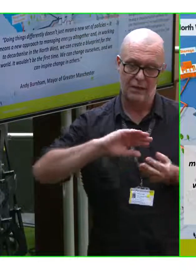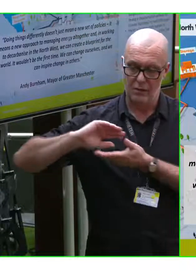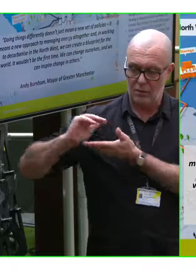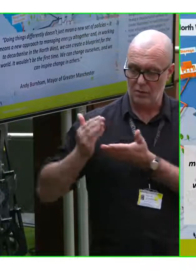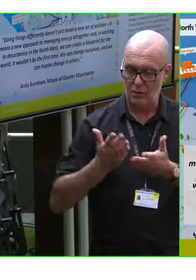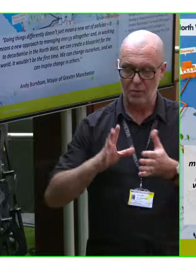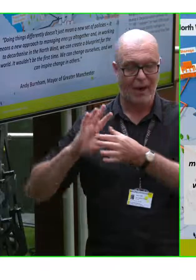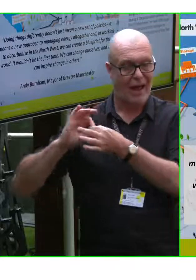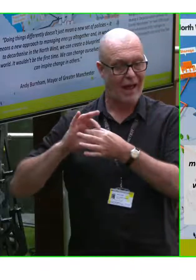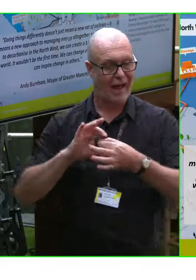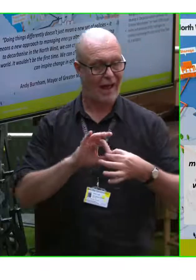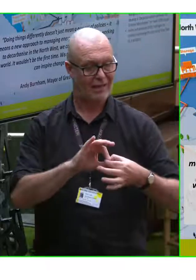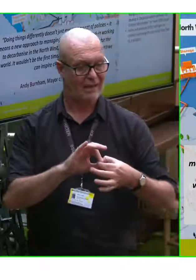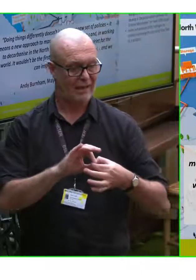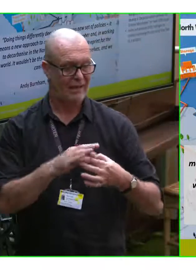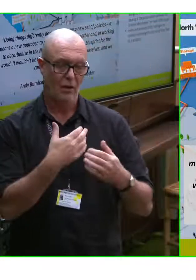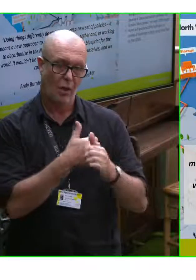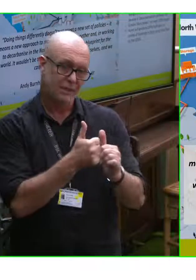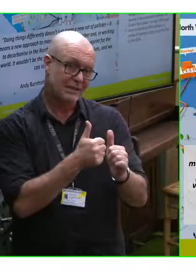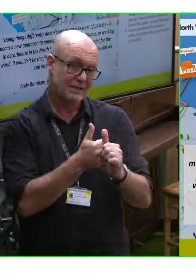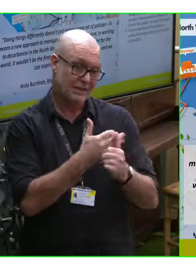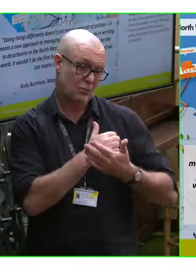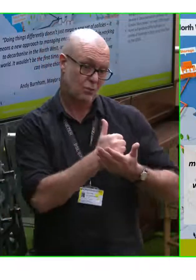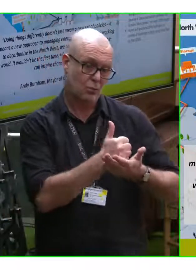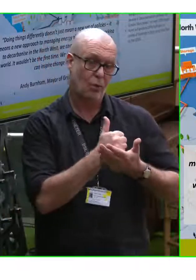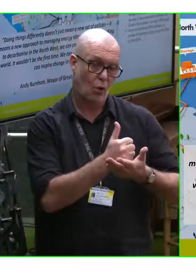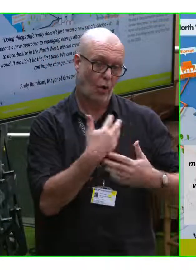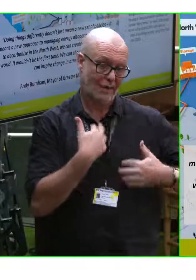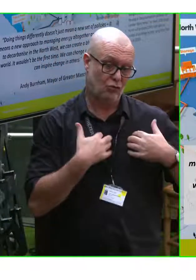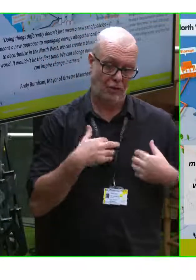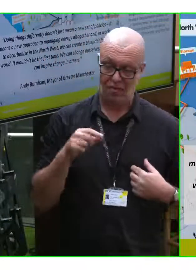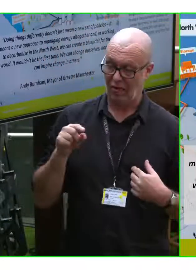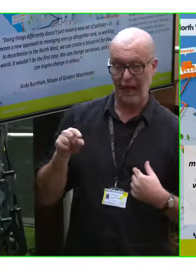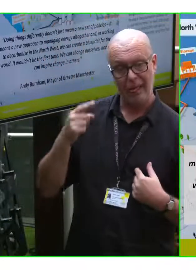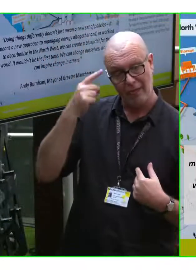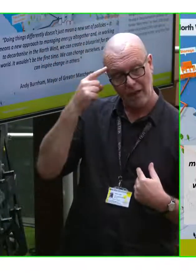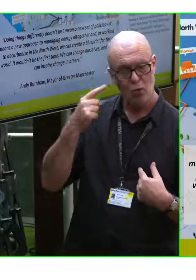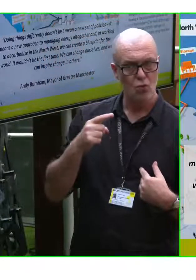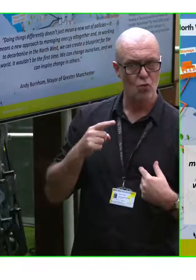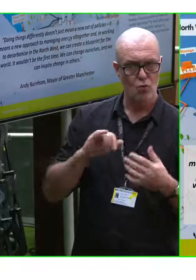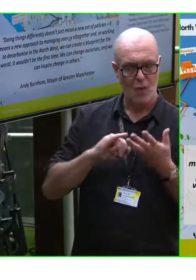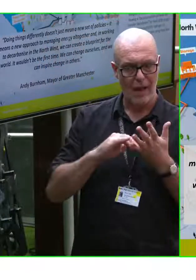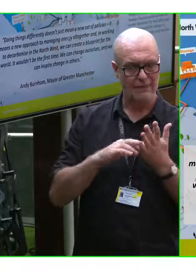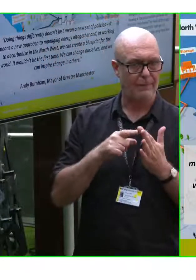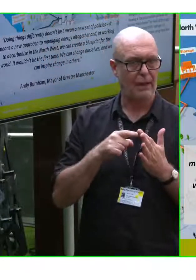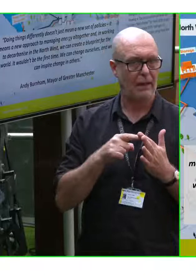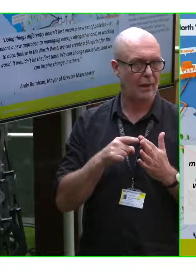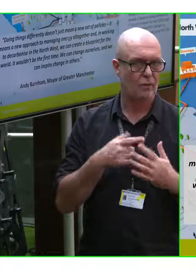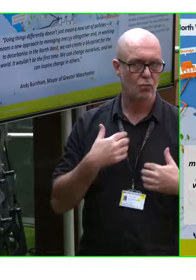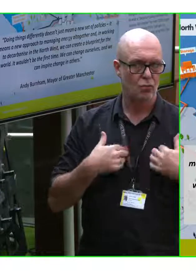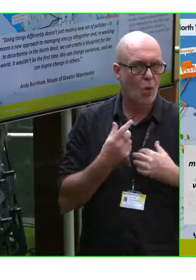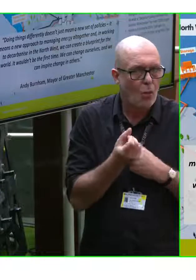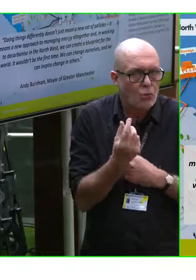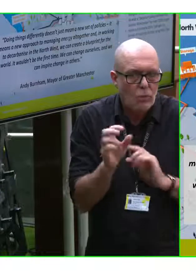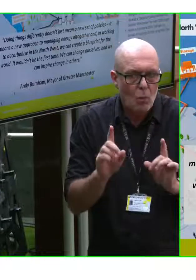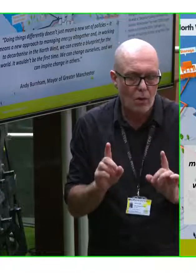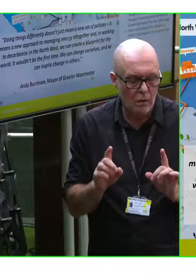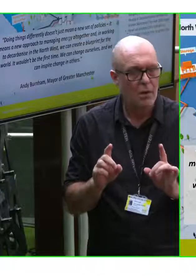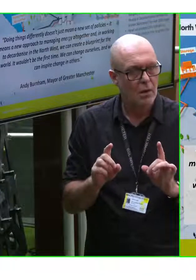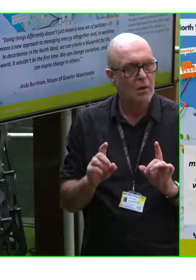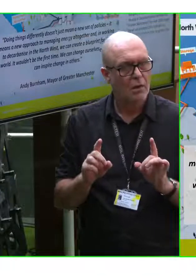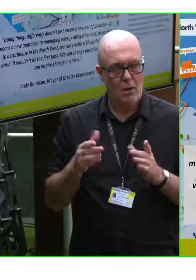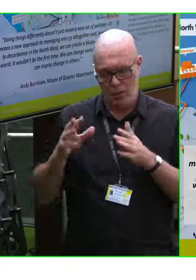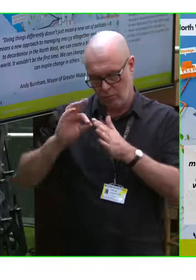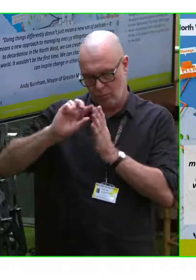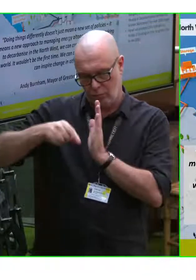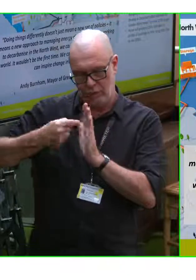that we support are interested in projects like HyNet because they're thinking, where's the opportunity for me as an SME? Projects like HyNet bring focus to that. There's a